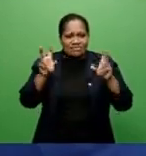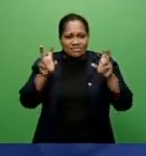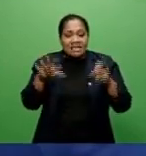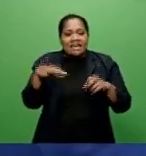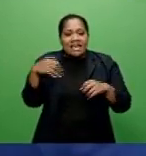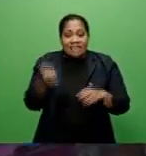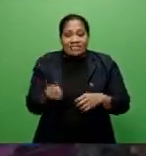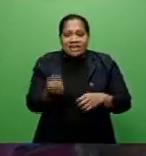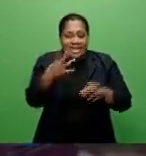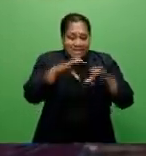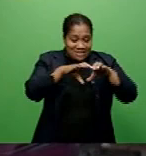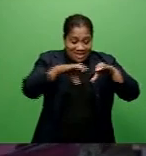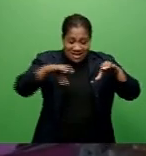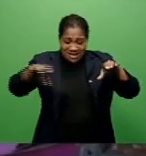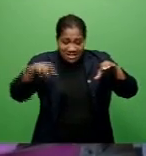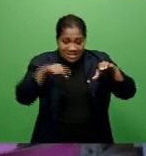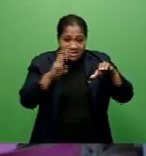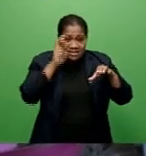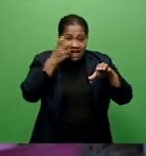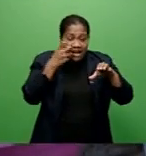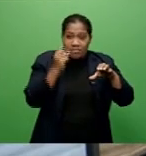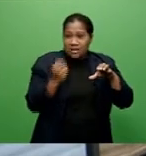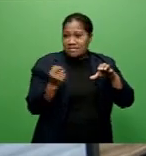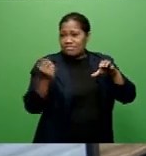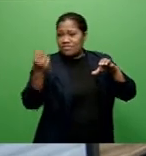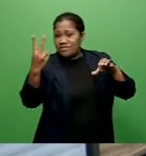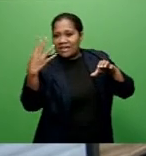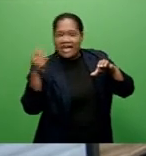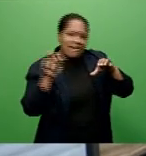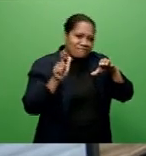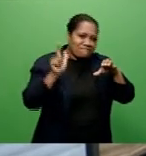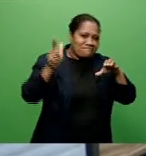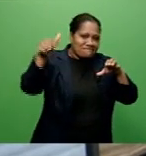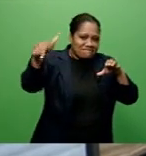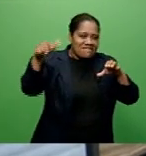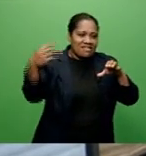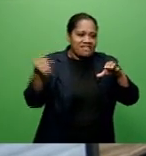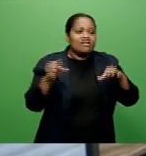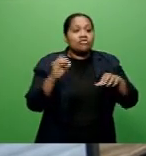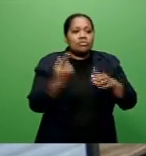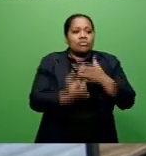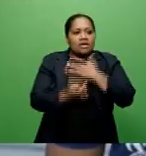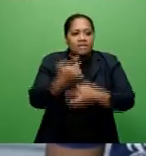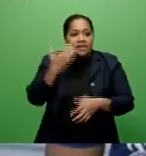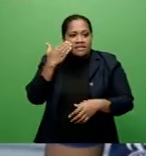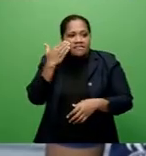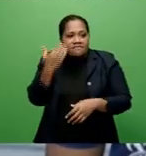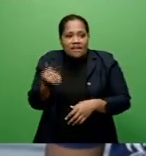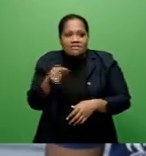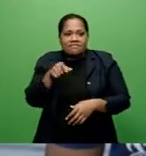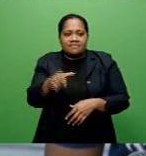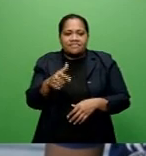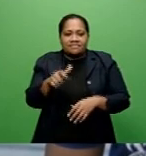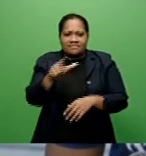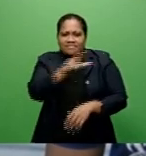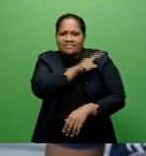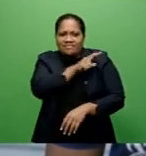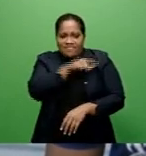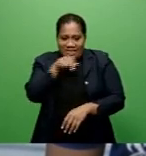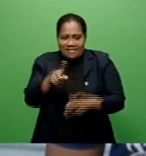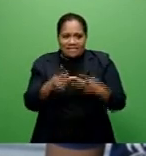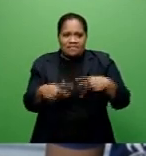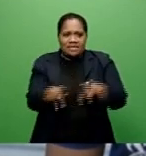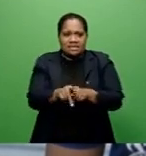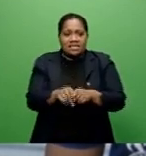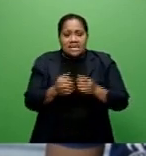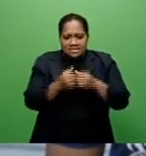the tunnel. It was through their misfortune they found the landlord of this particular space. We started here last